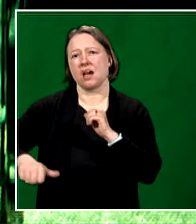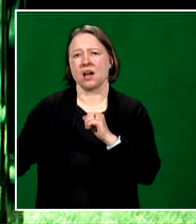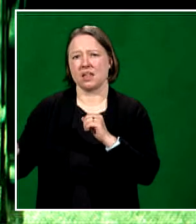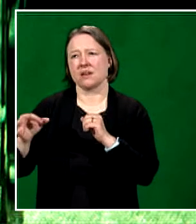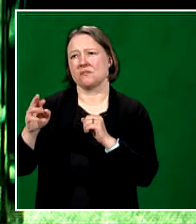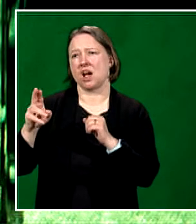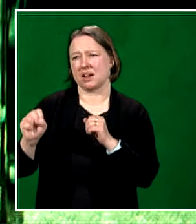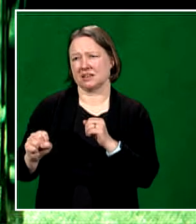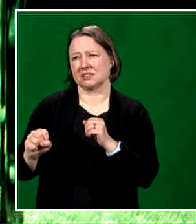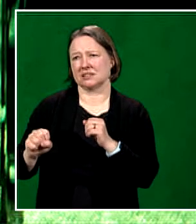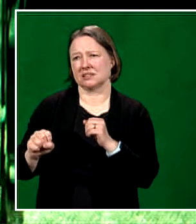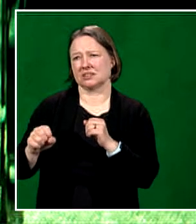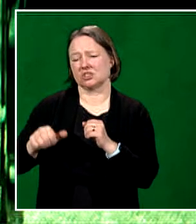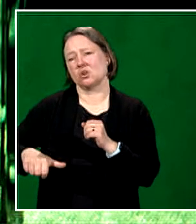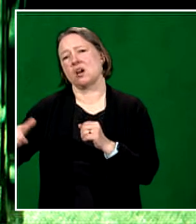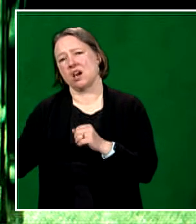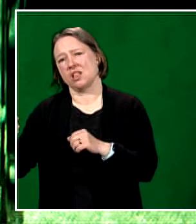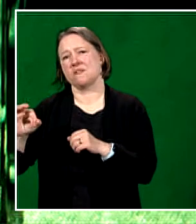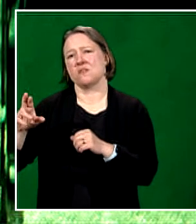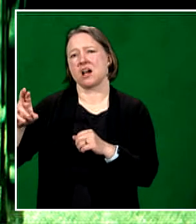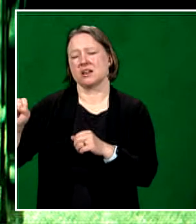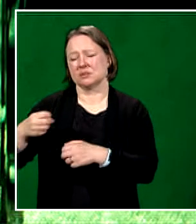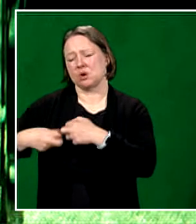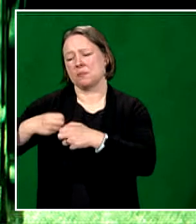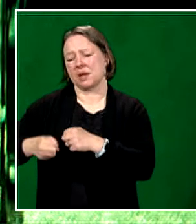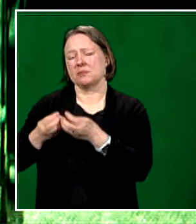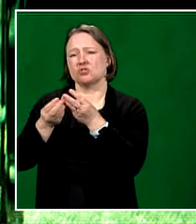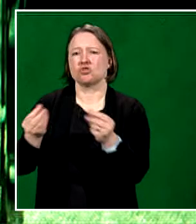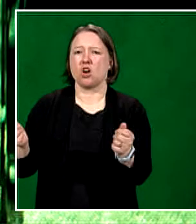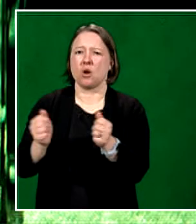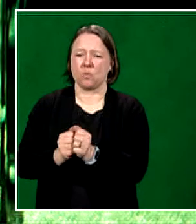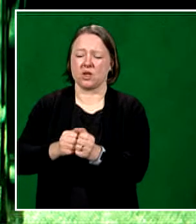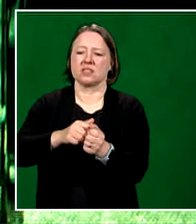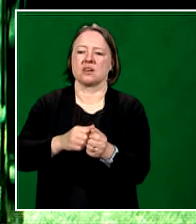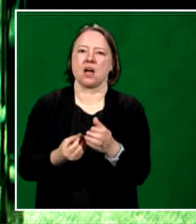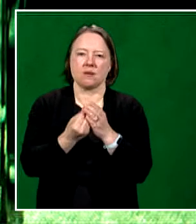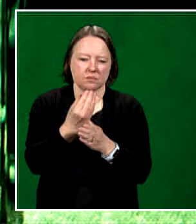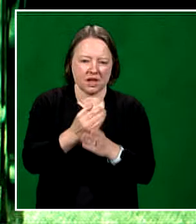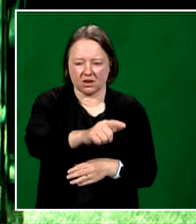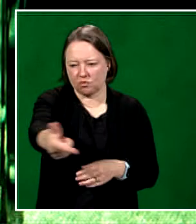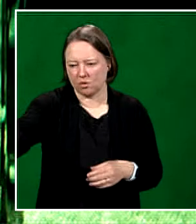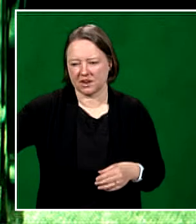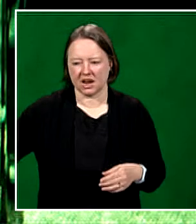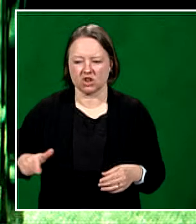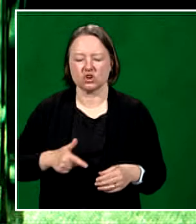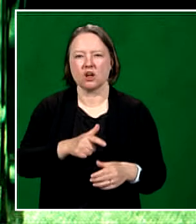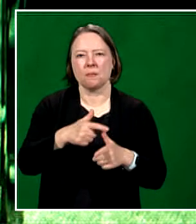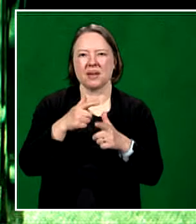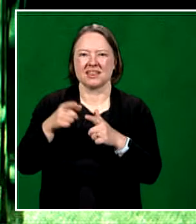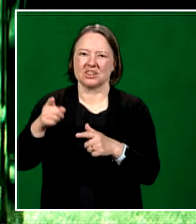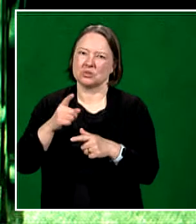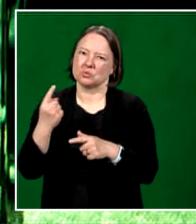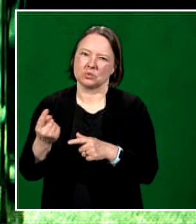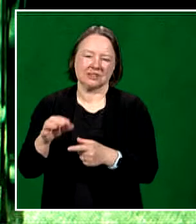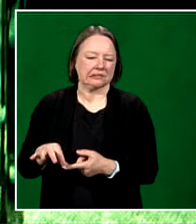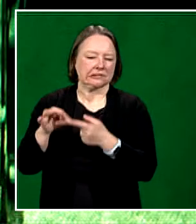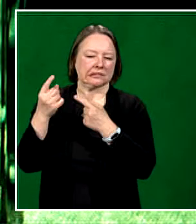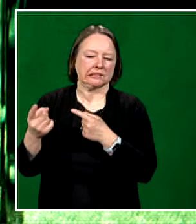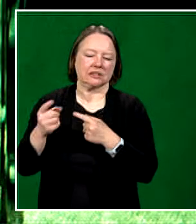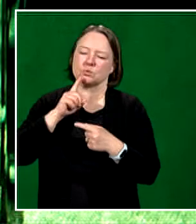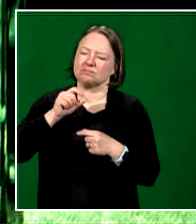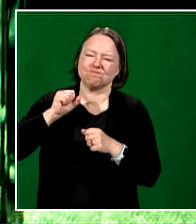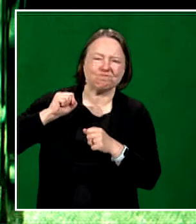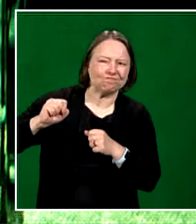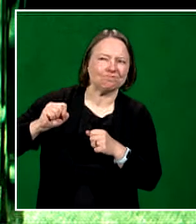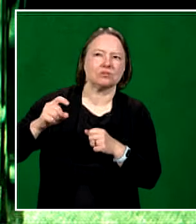So other fungus-related problems can be solved via crop rotation, but this particular fungus is very persistent and it can't be. That's why we